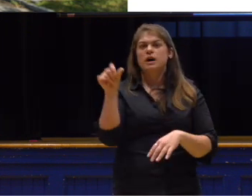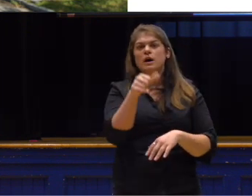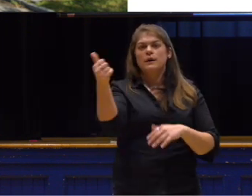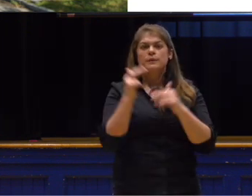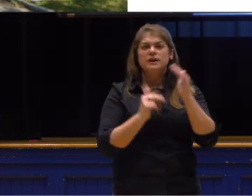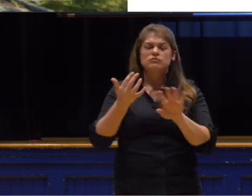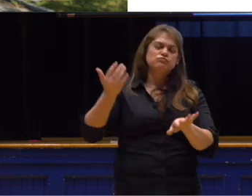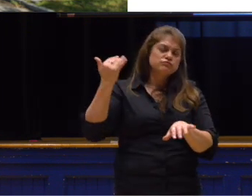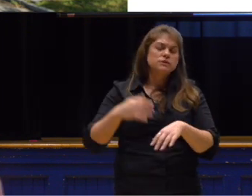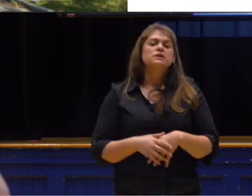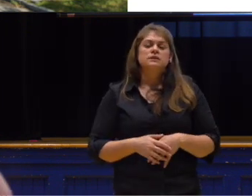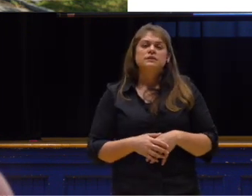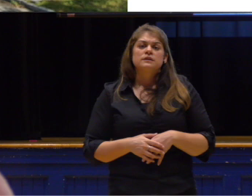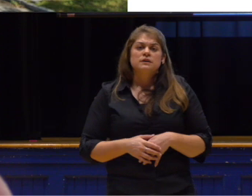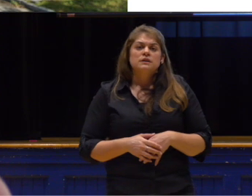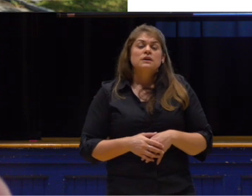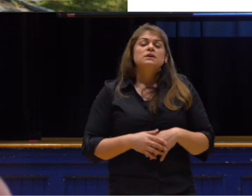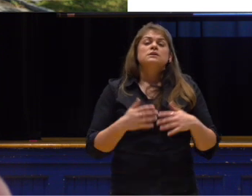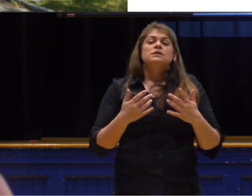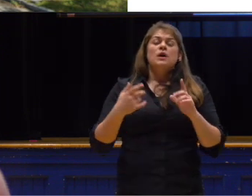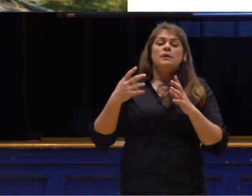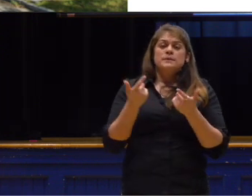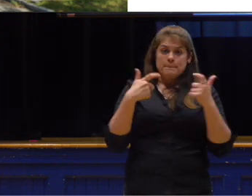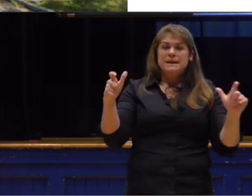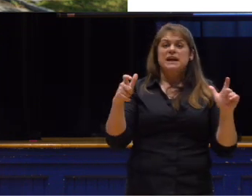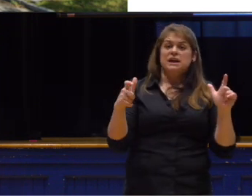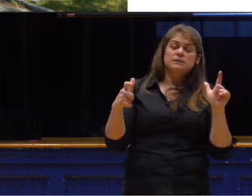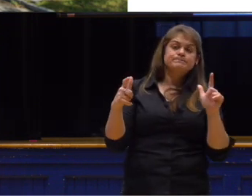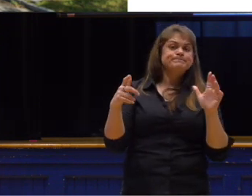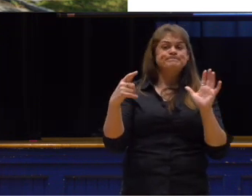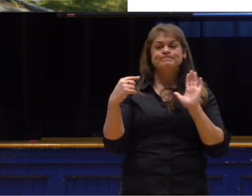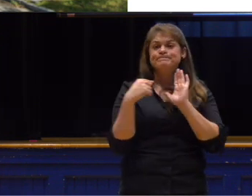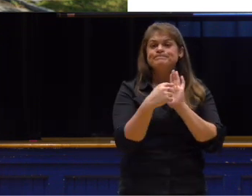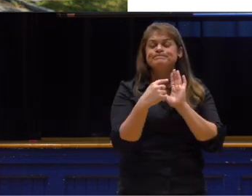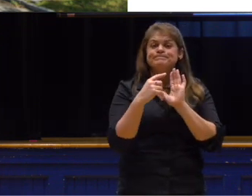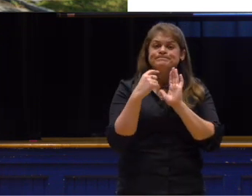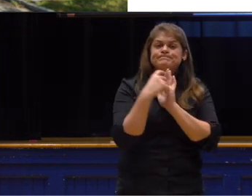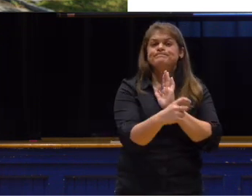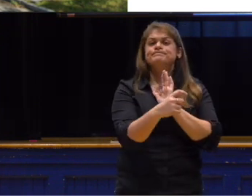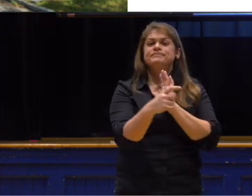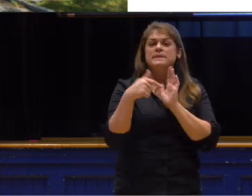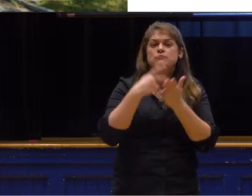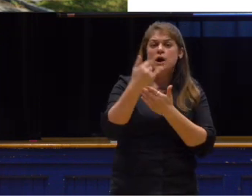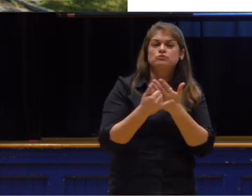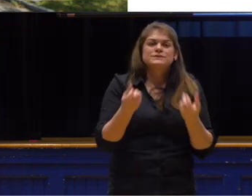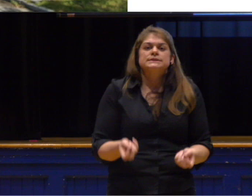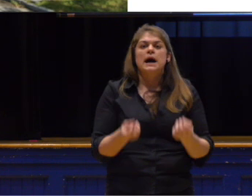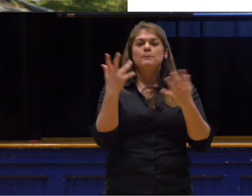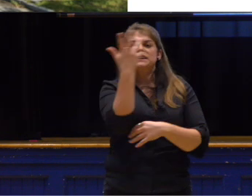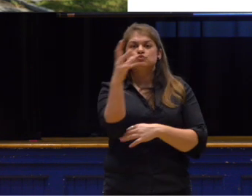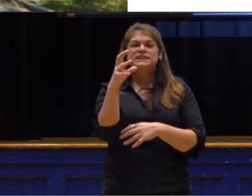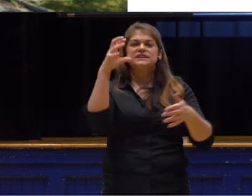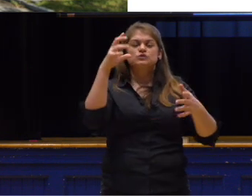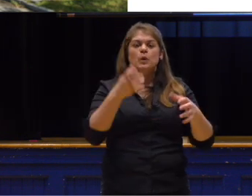a while back. And the big trigger on this project was the amount of trees that were being removed. It's one of